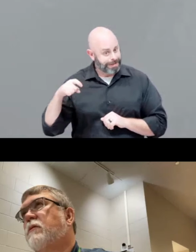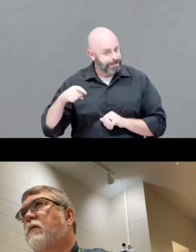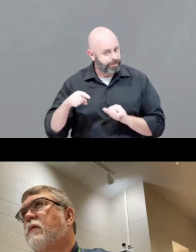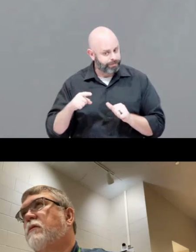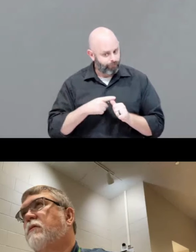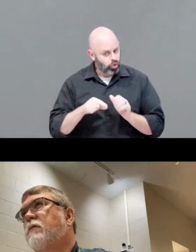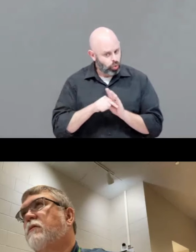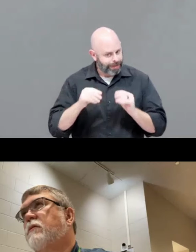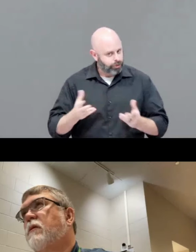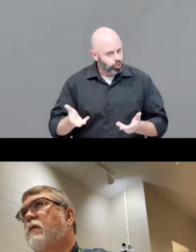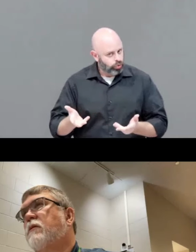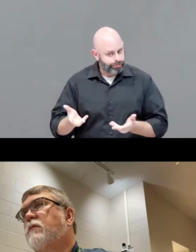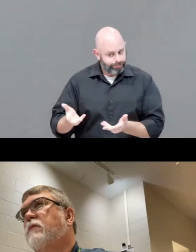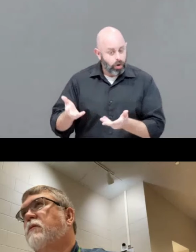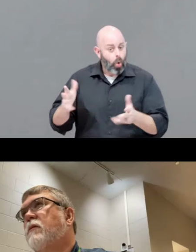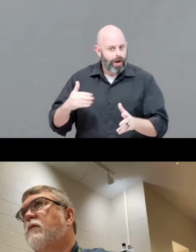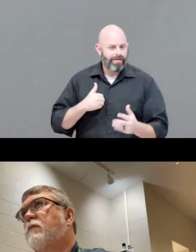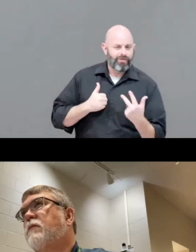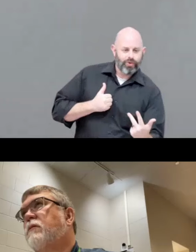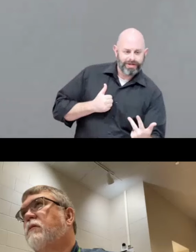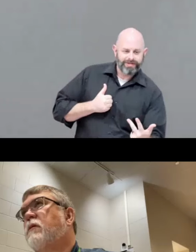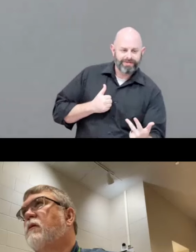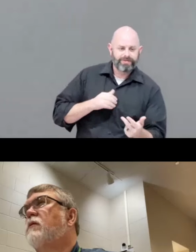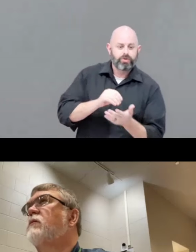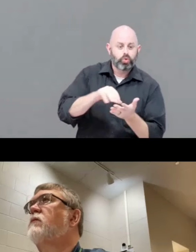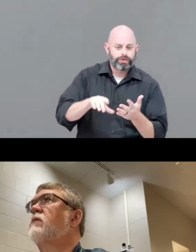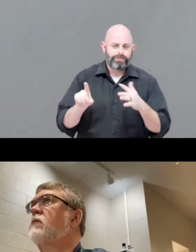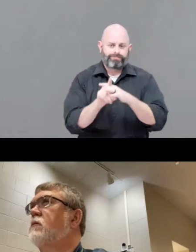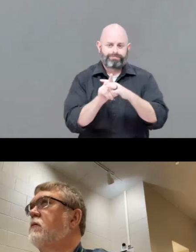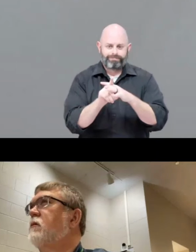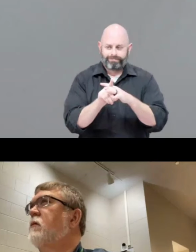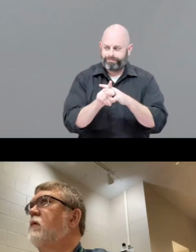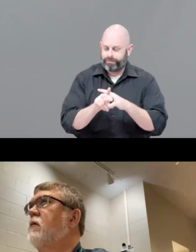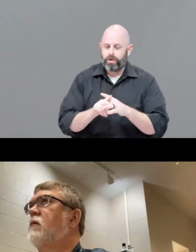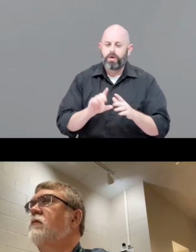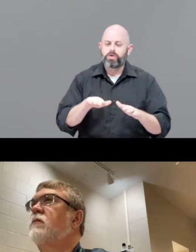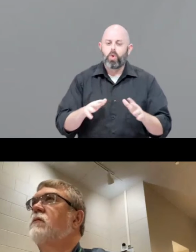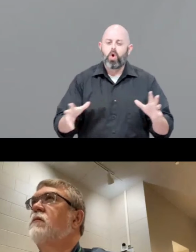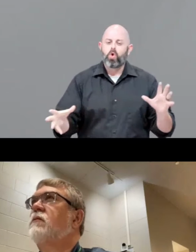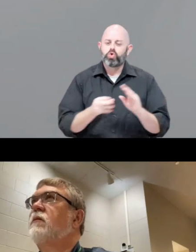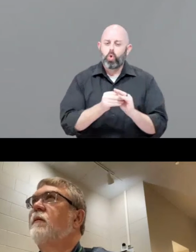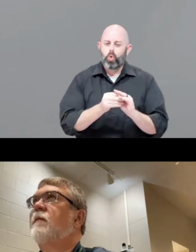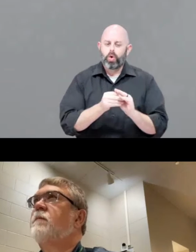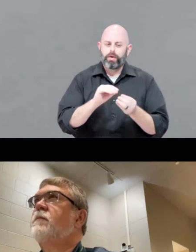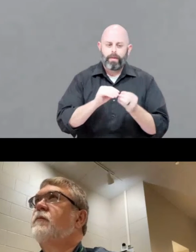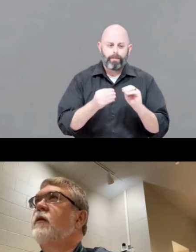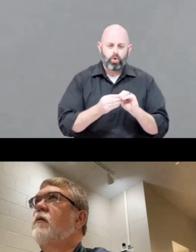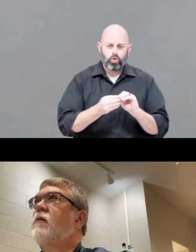grade teacher, because we already have another first grader. So what's the total number of middle?